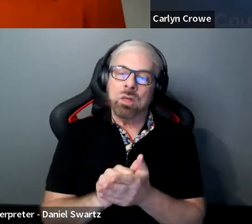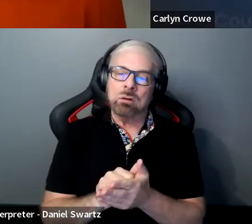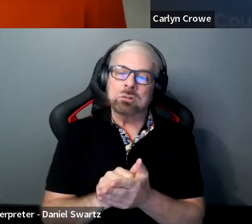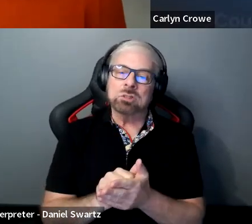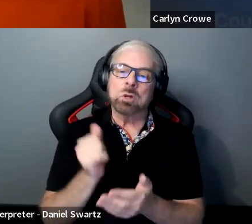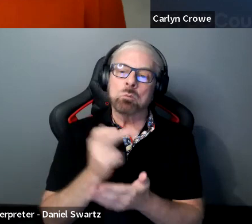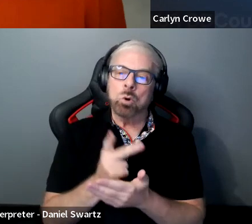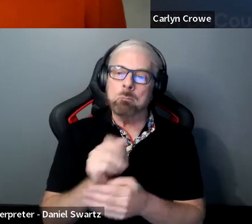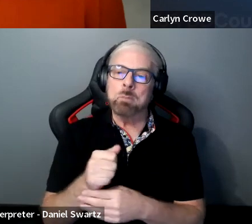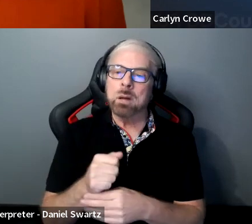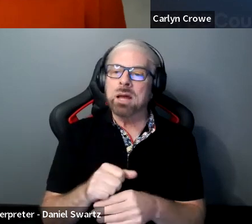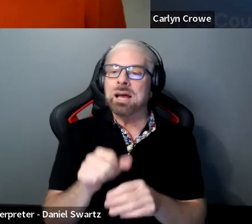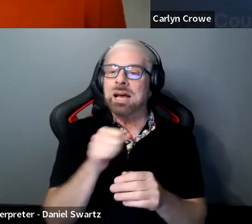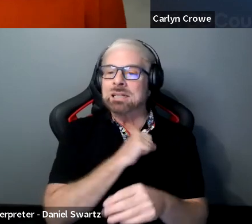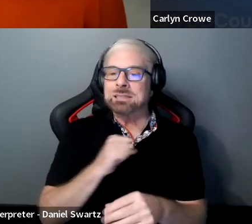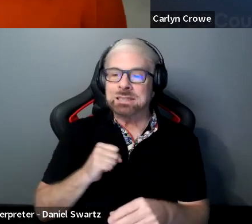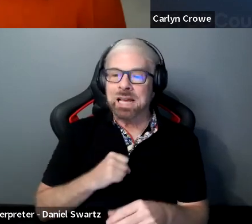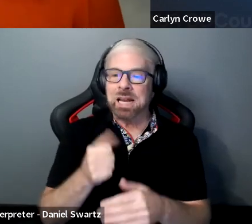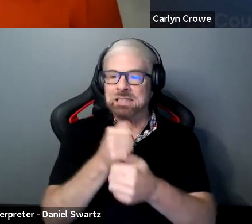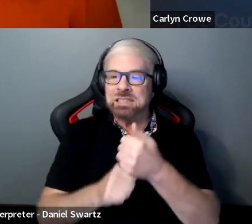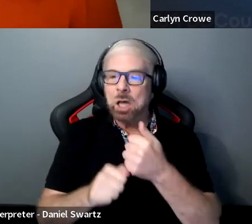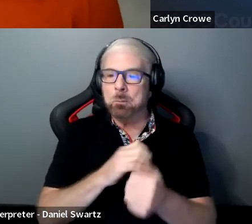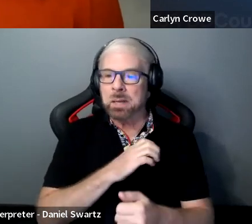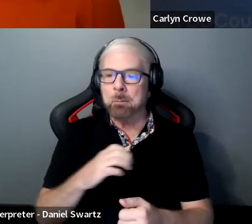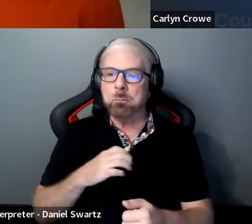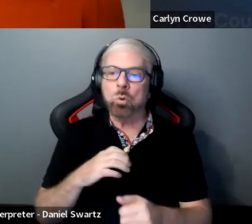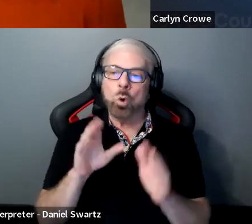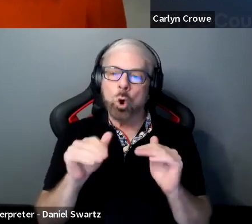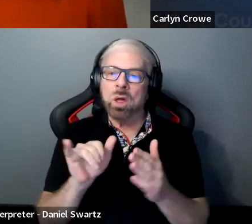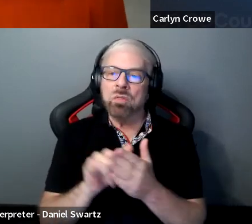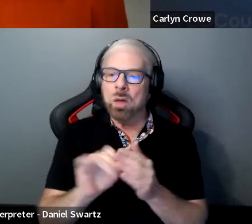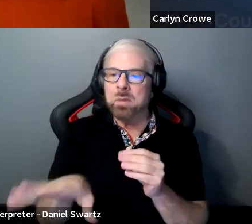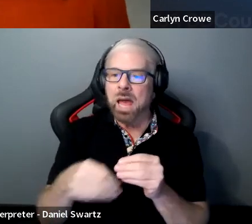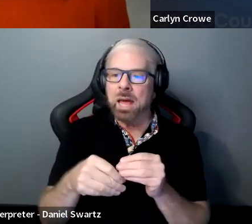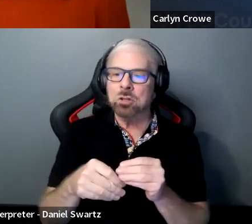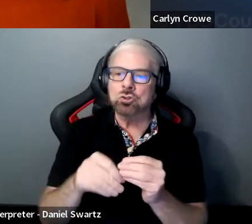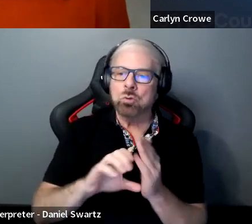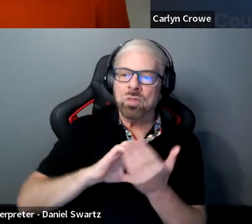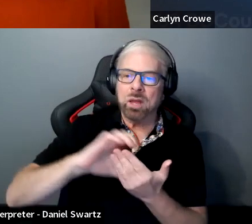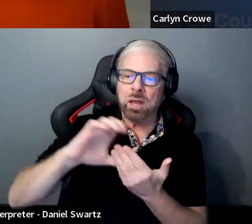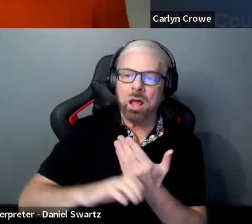approved by a Senate subcommittee. We're hoping that can get on the calendar for